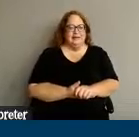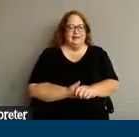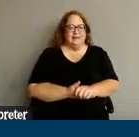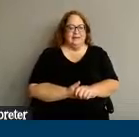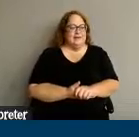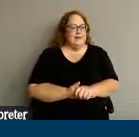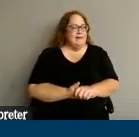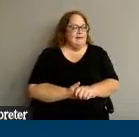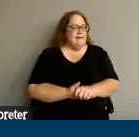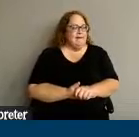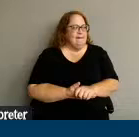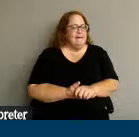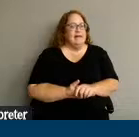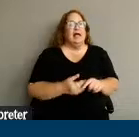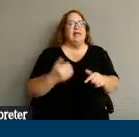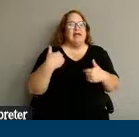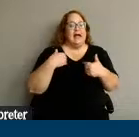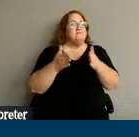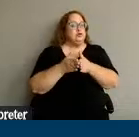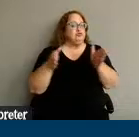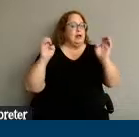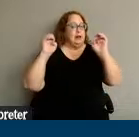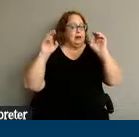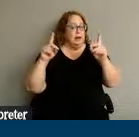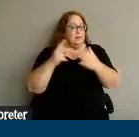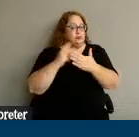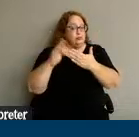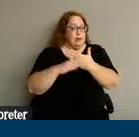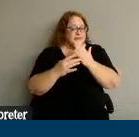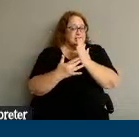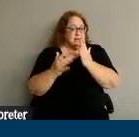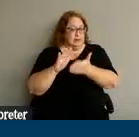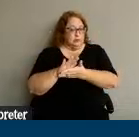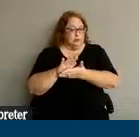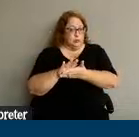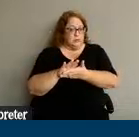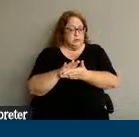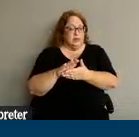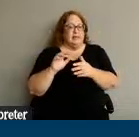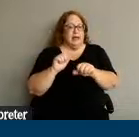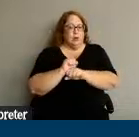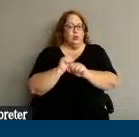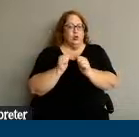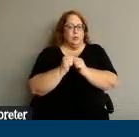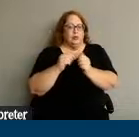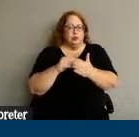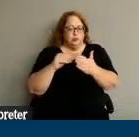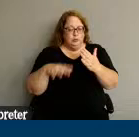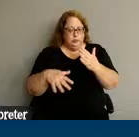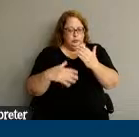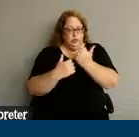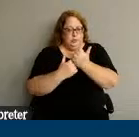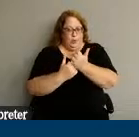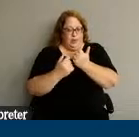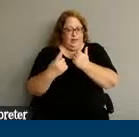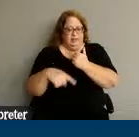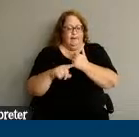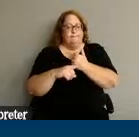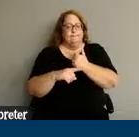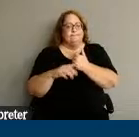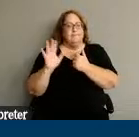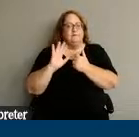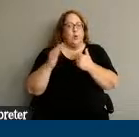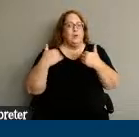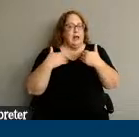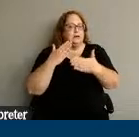now. They have gen ed programs in the tech schools that they are able to then work with the students who are supporting them. At one point,